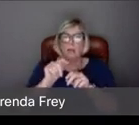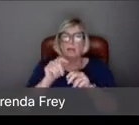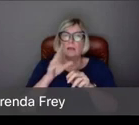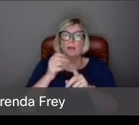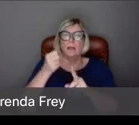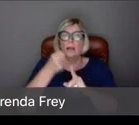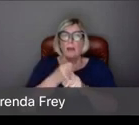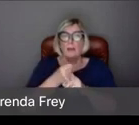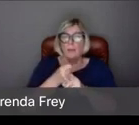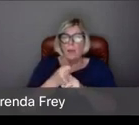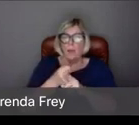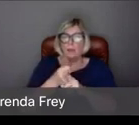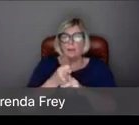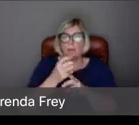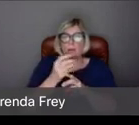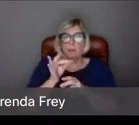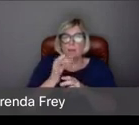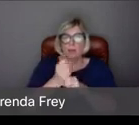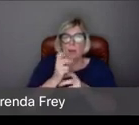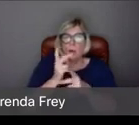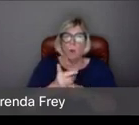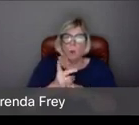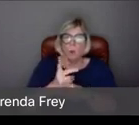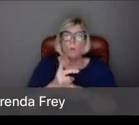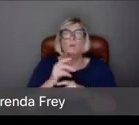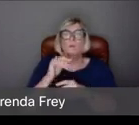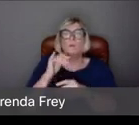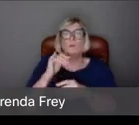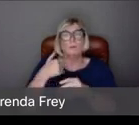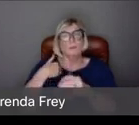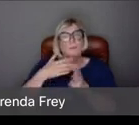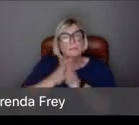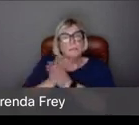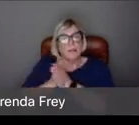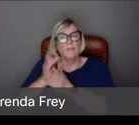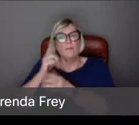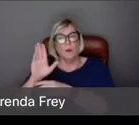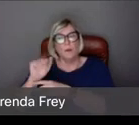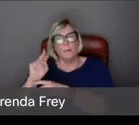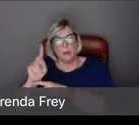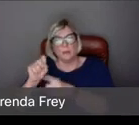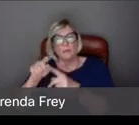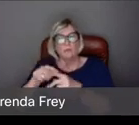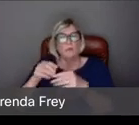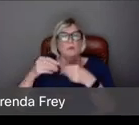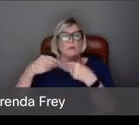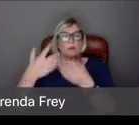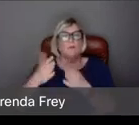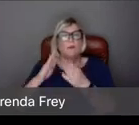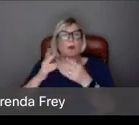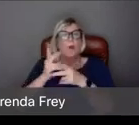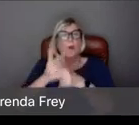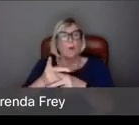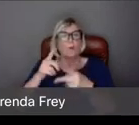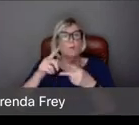rule that governs banks, but it does have an incentive for banks to make loans in the communities where they